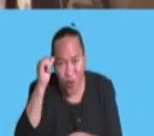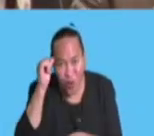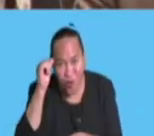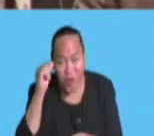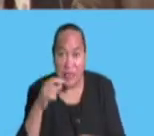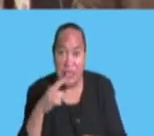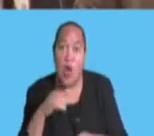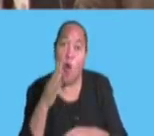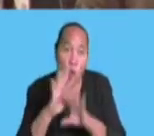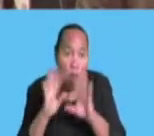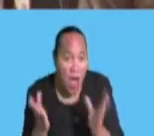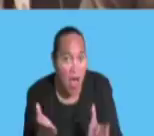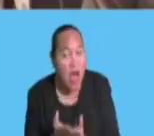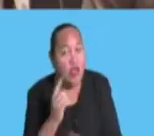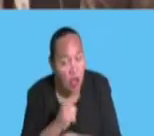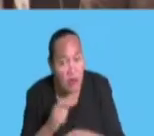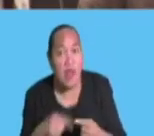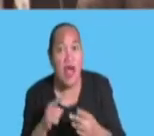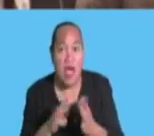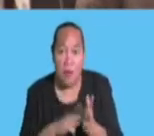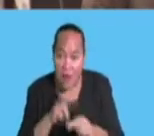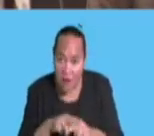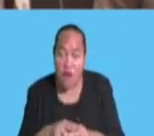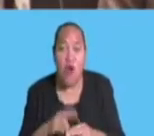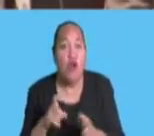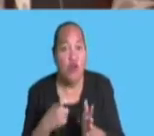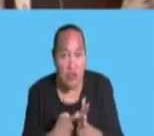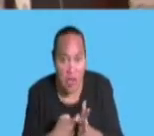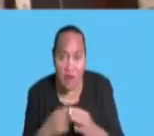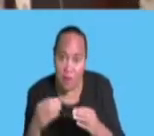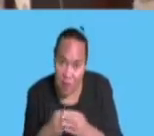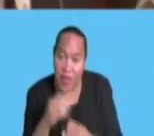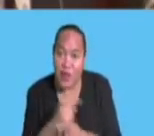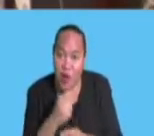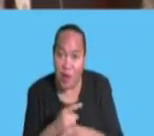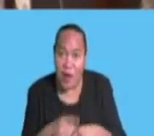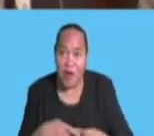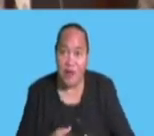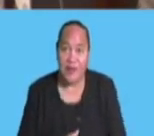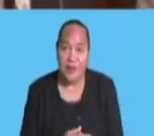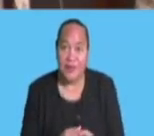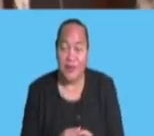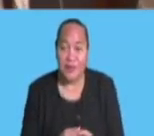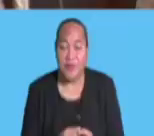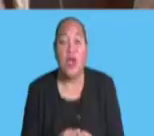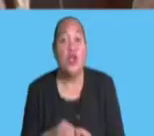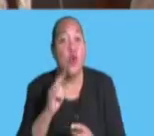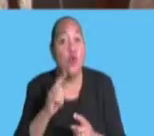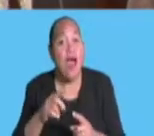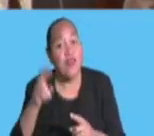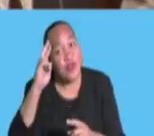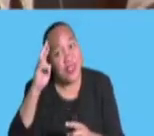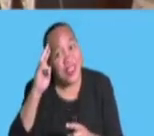it. The World Bank has talked about it. The Reserve Bank talks about it. A lot of the global slowdowns in the past, one of the reasons that